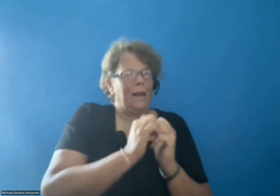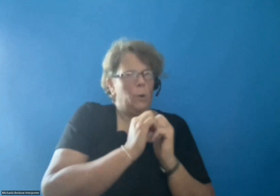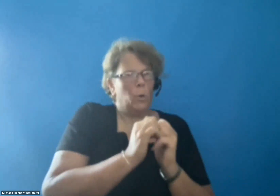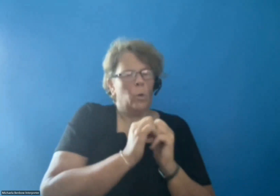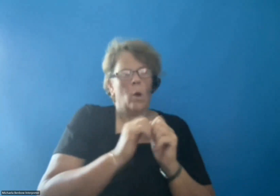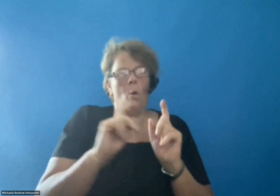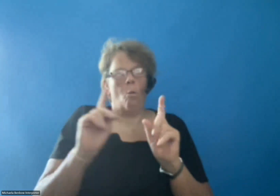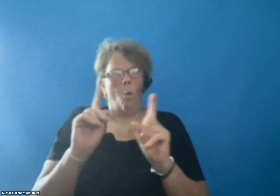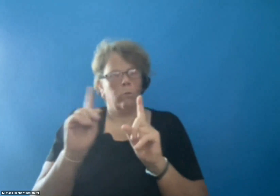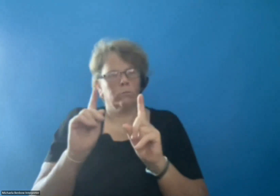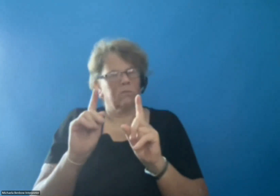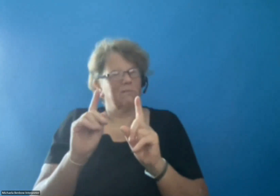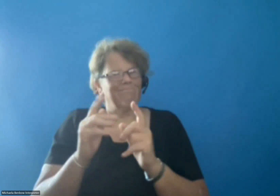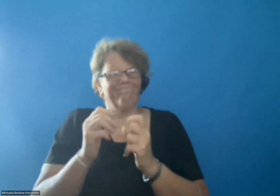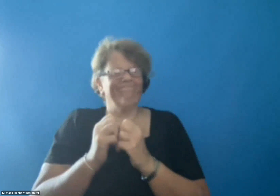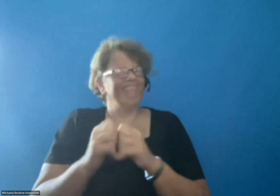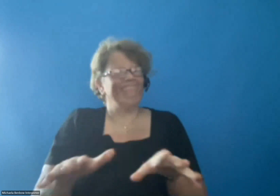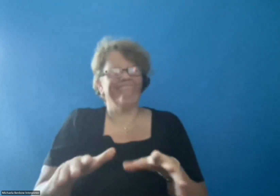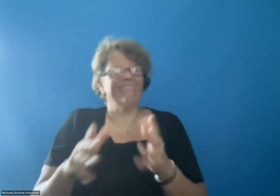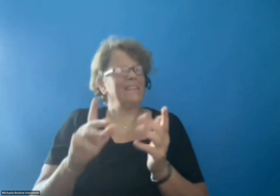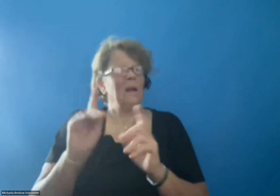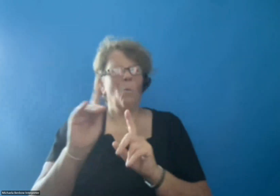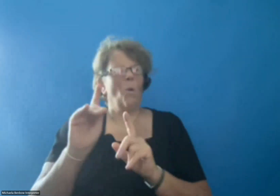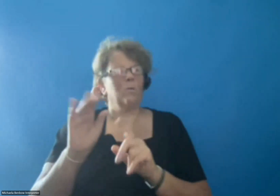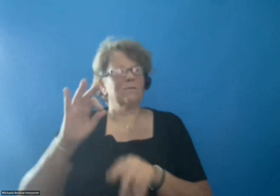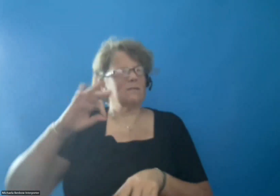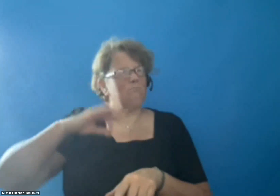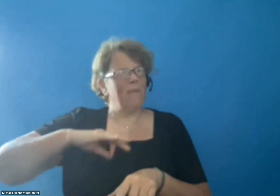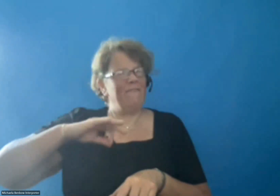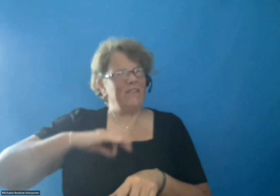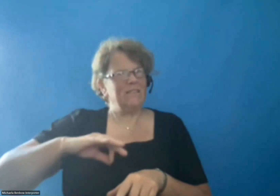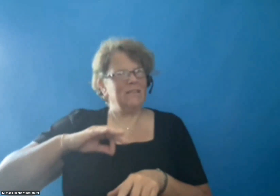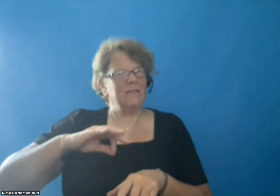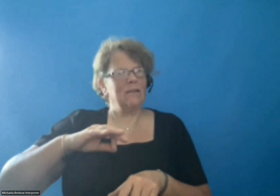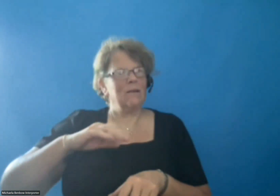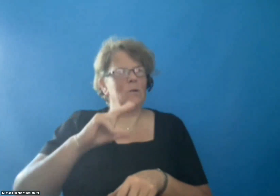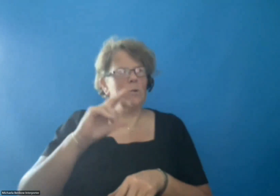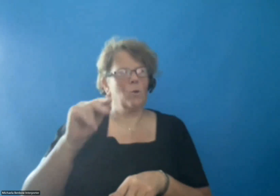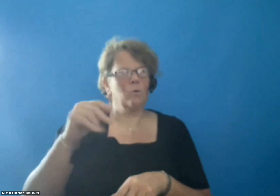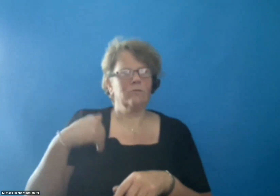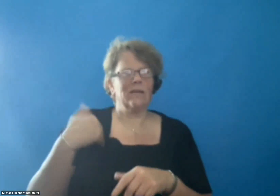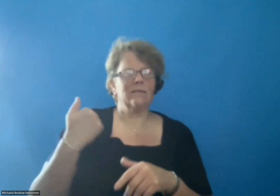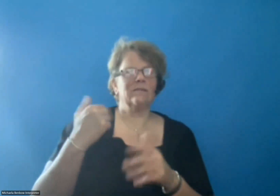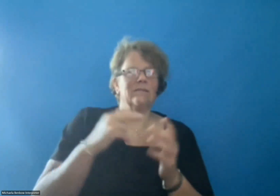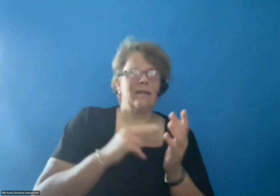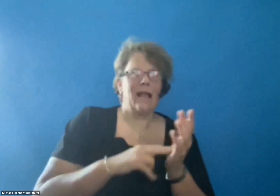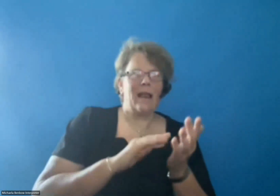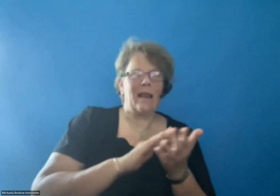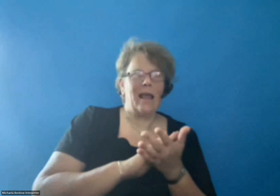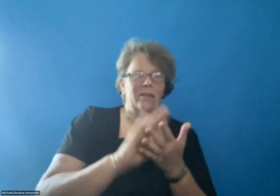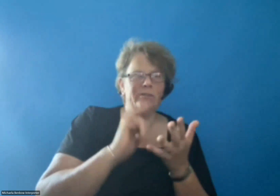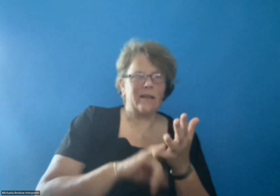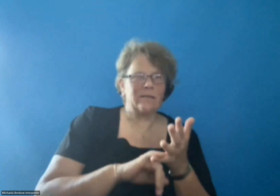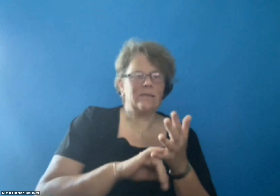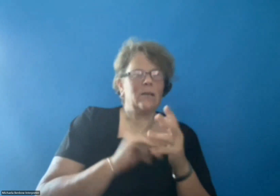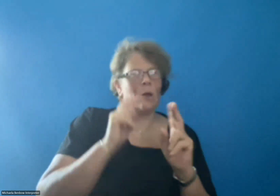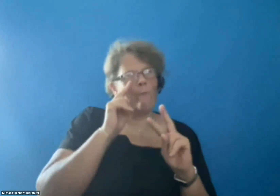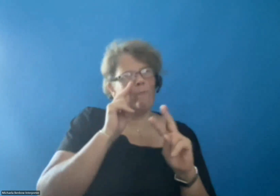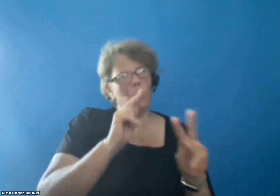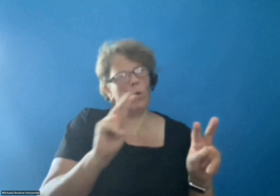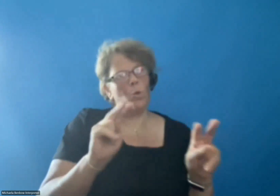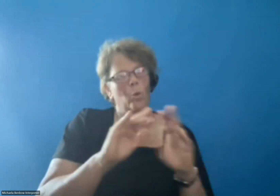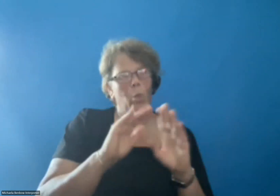for people, is something that isn't just an NHS clinical view of the world.